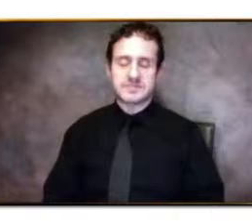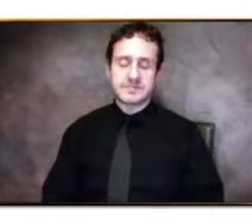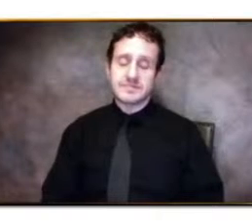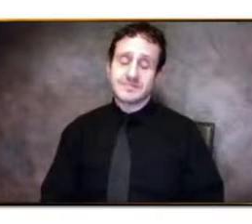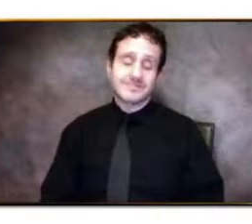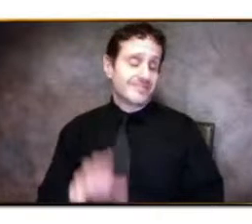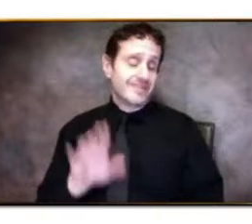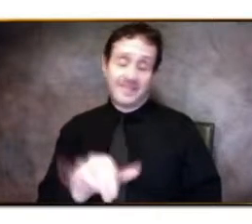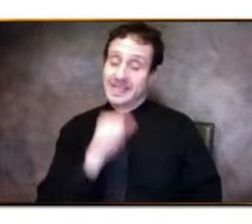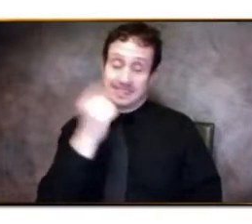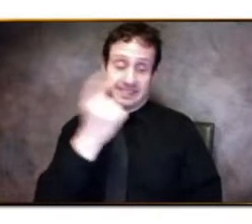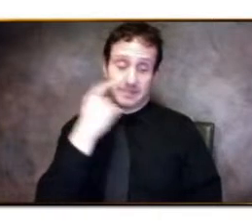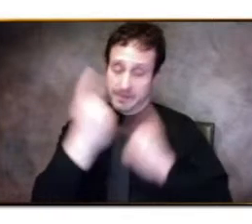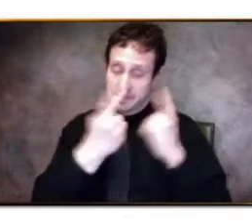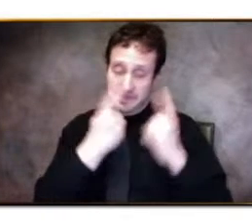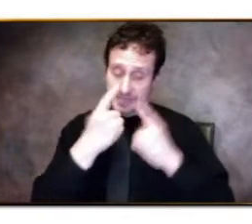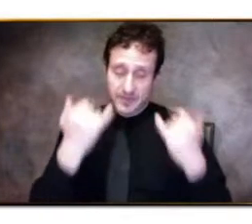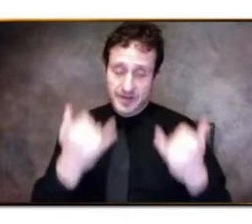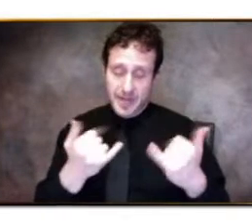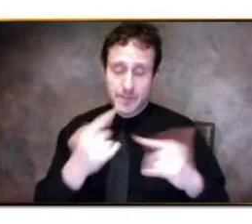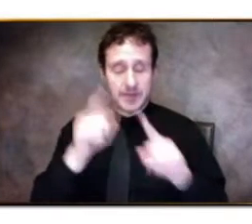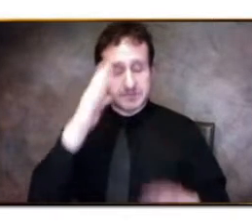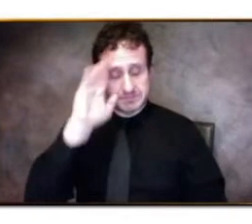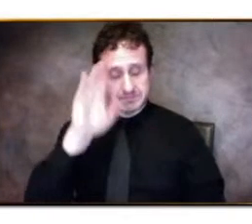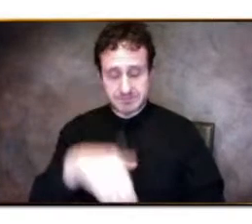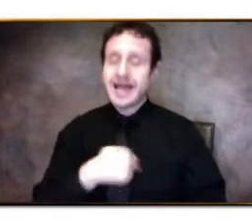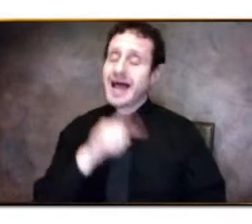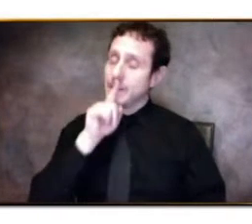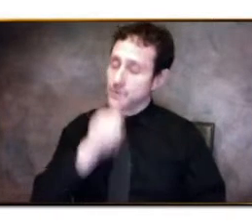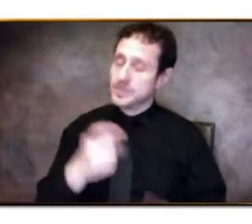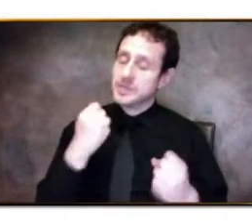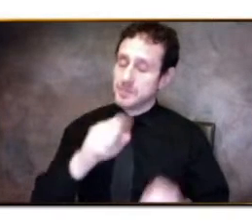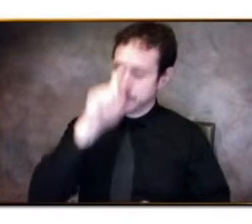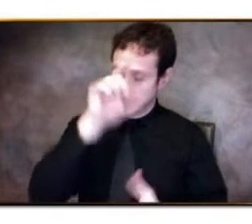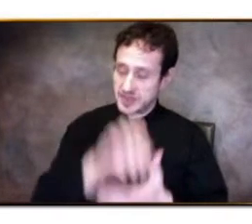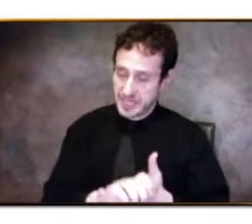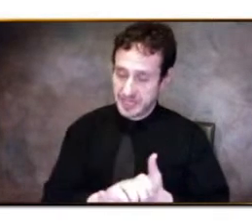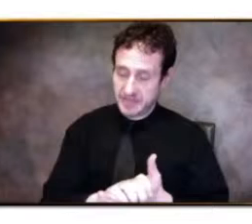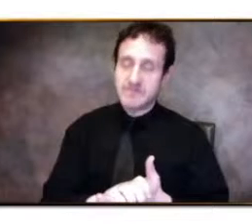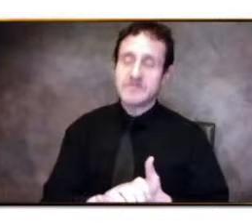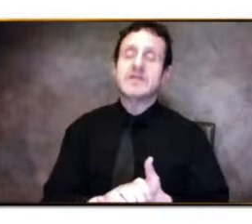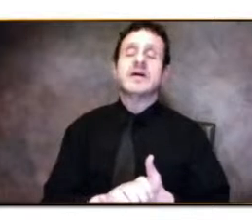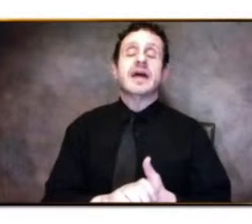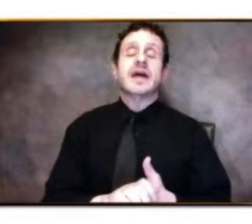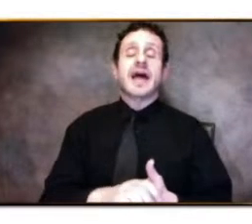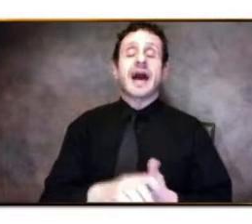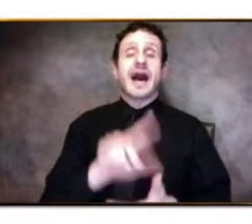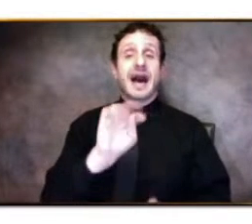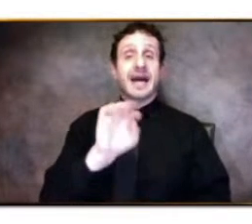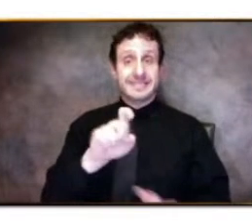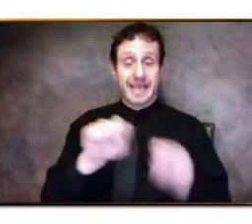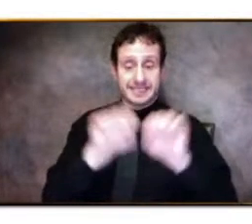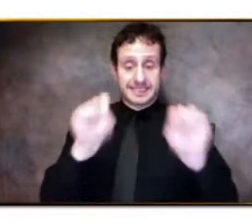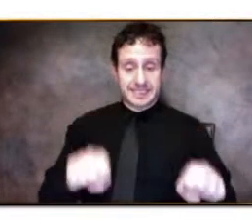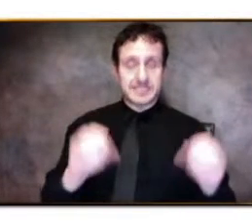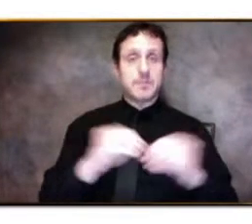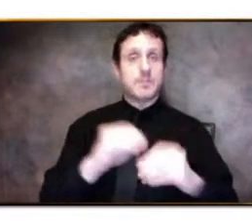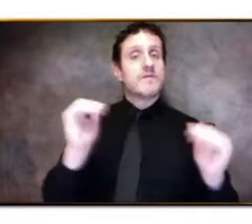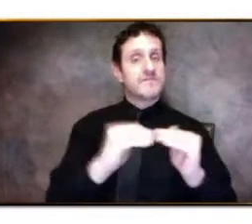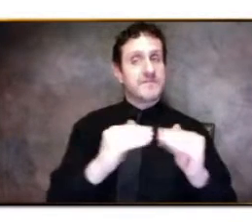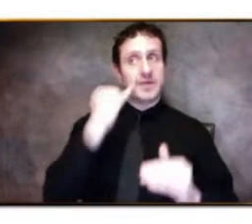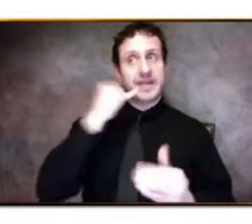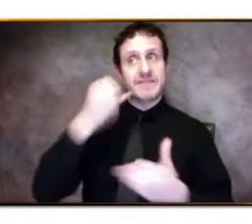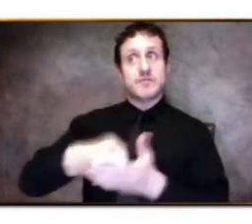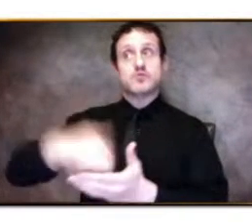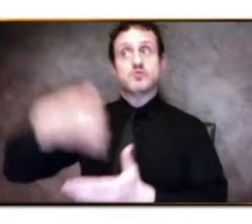considering right now, but you know that I really do believe that a graduated income tax system is much fairer for the middle class,